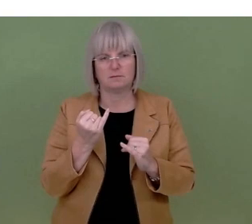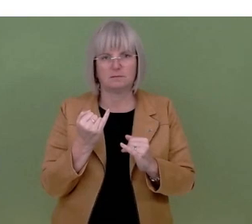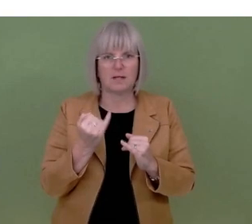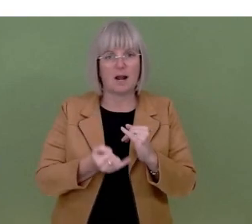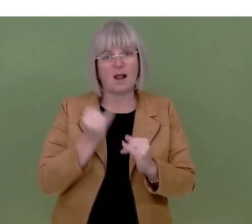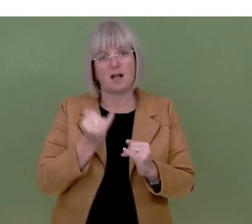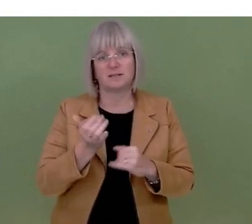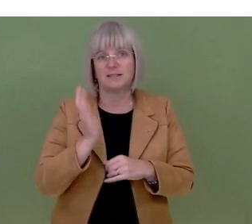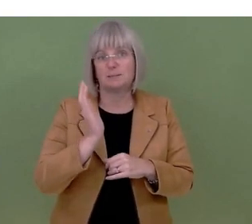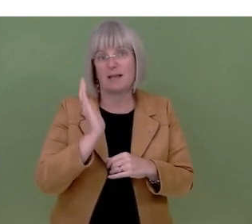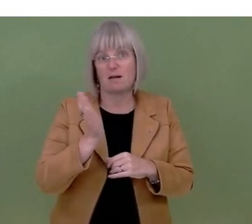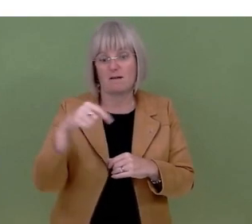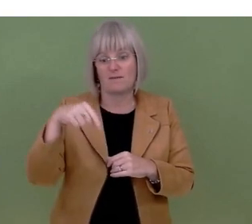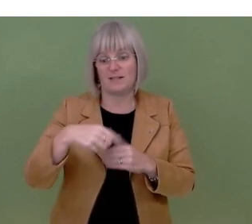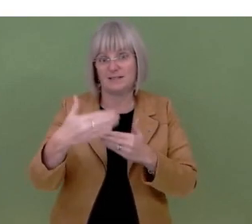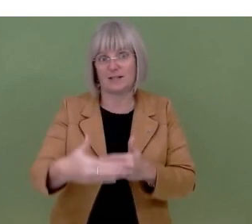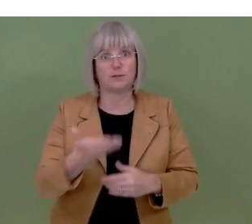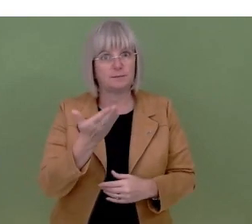session. Take it away.